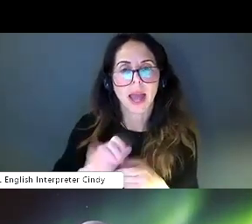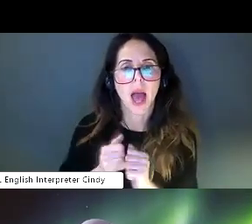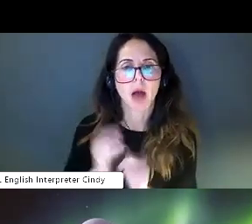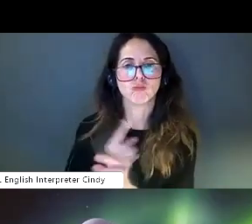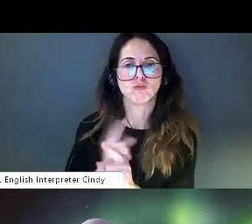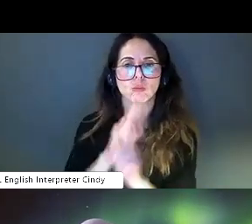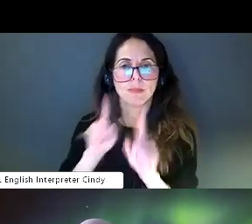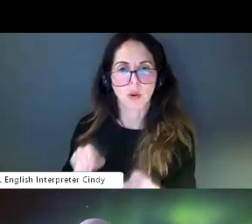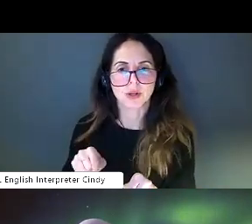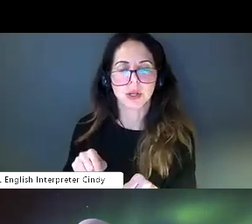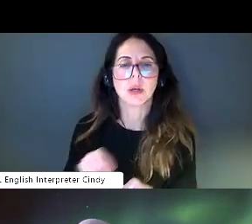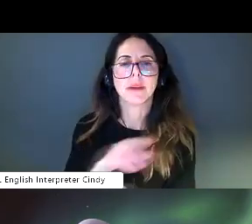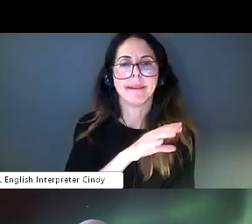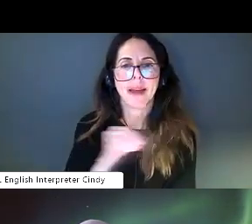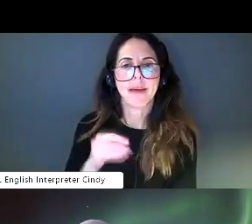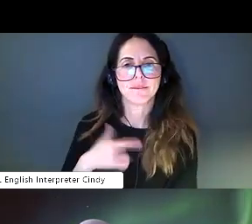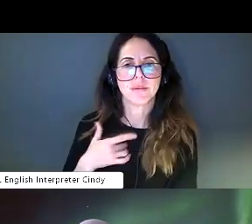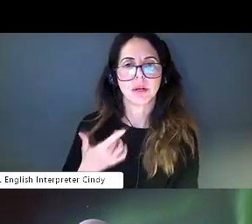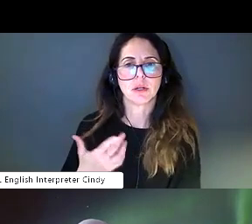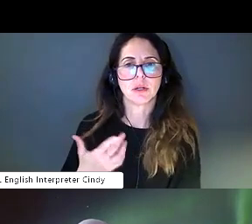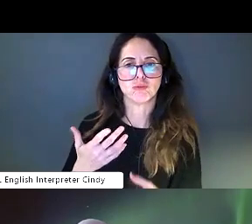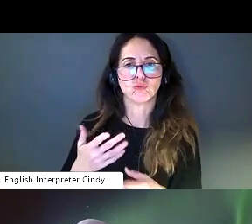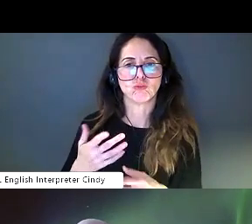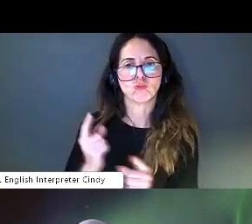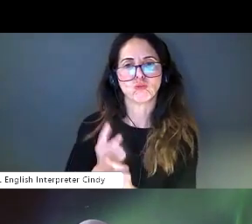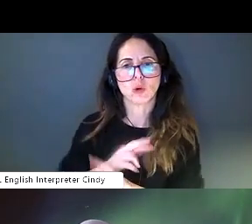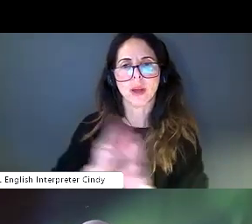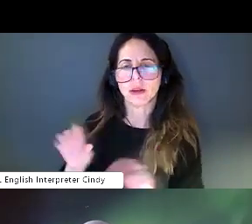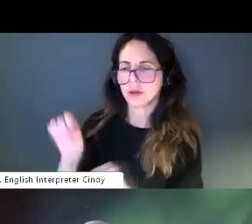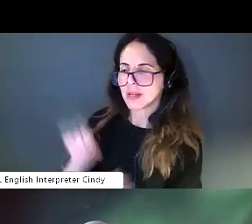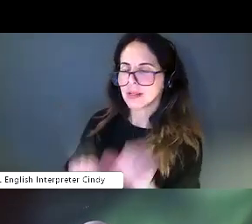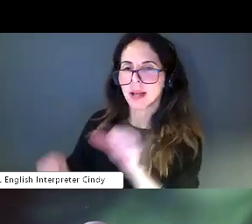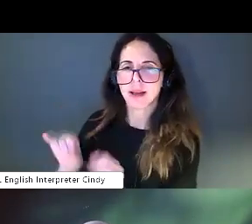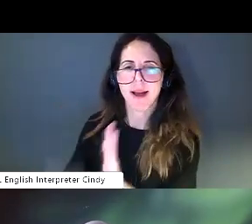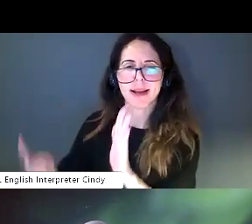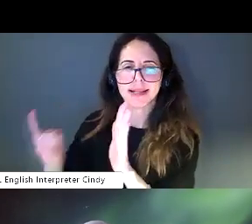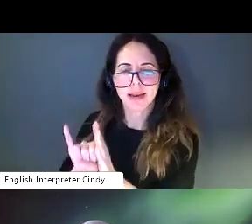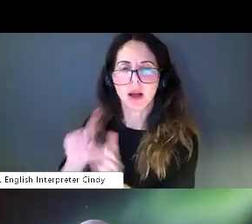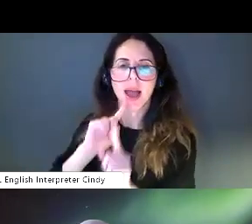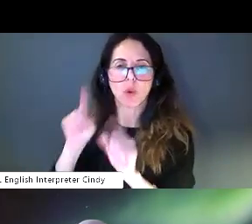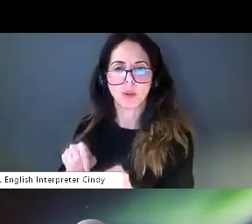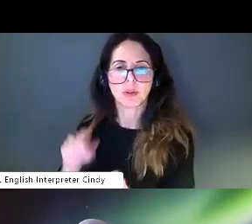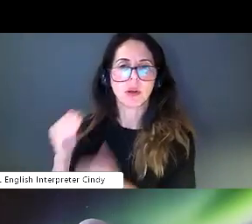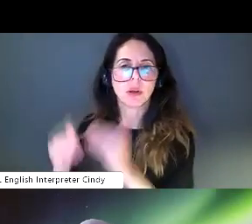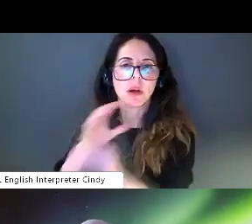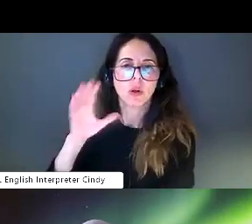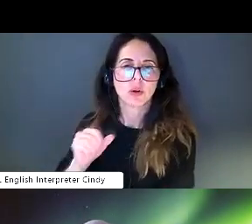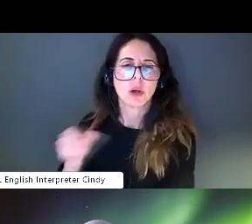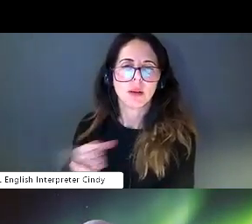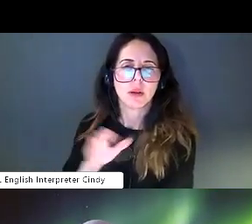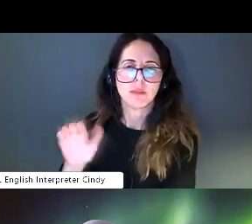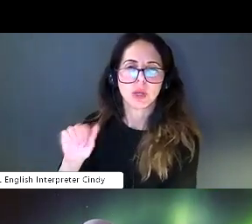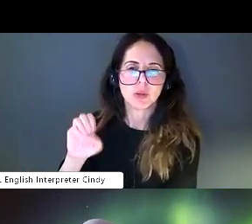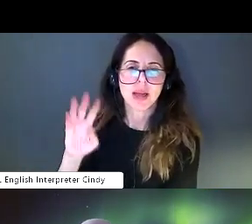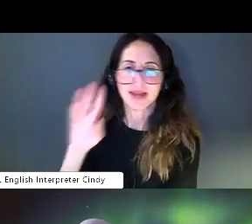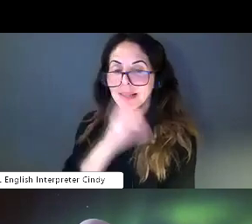practices and being able to effectively assess and identify and report cases of older adult abuse and neglect. Likewise, law